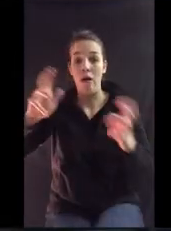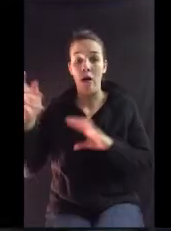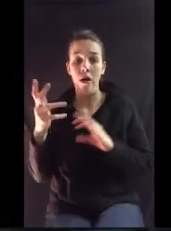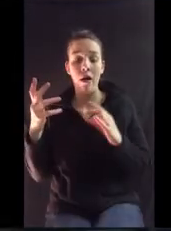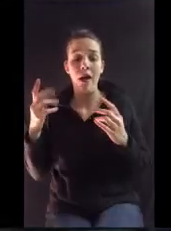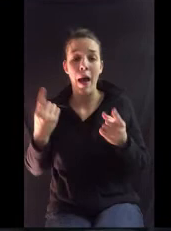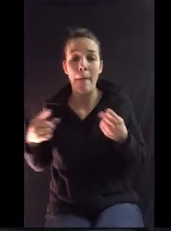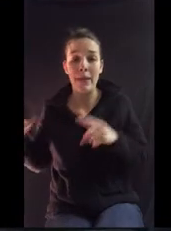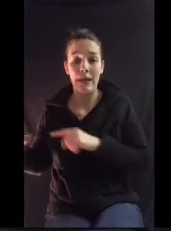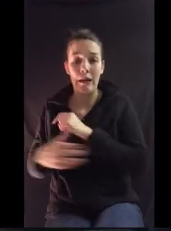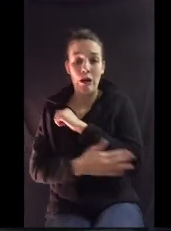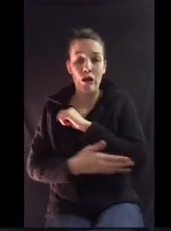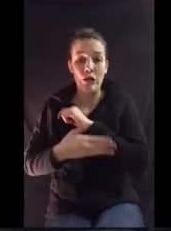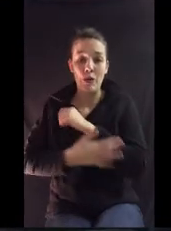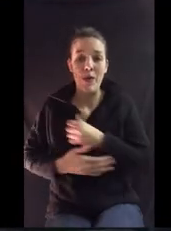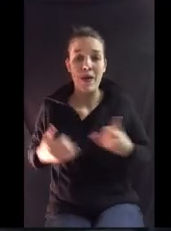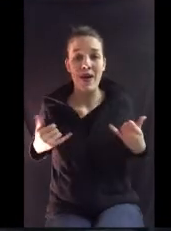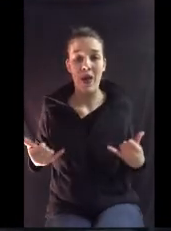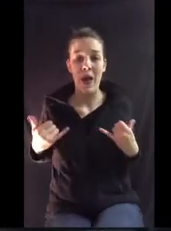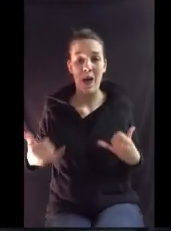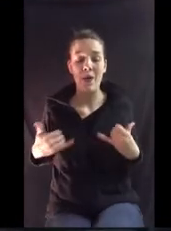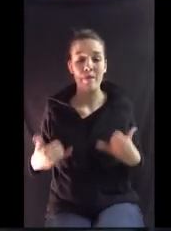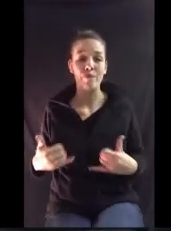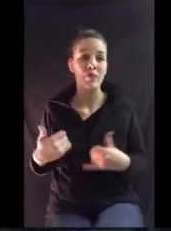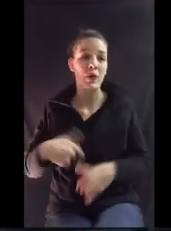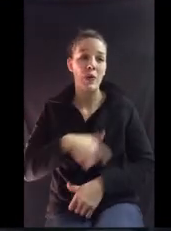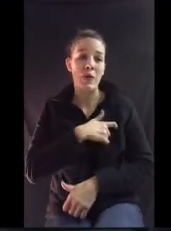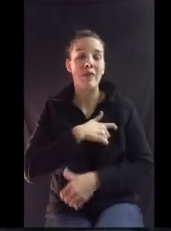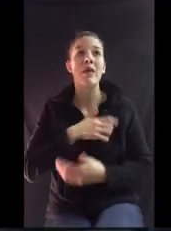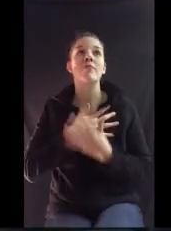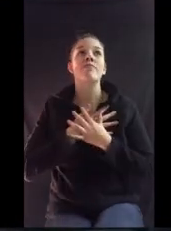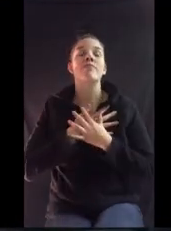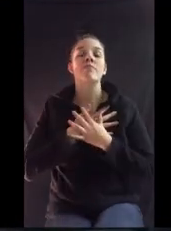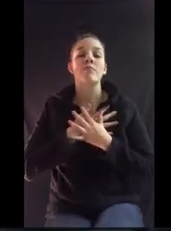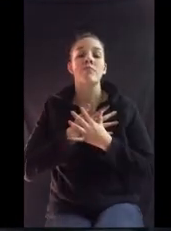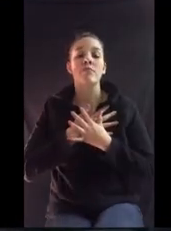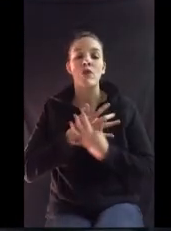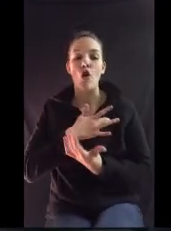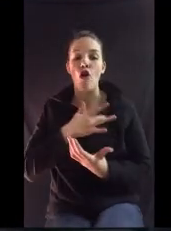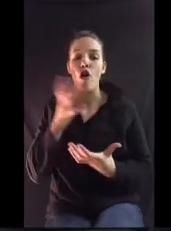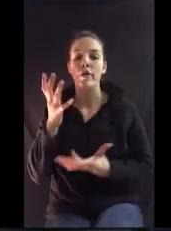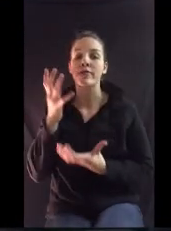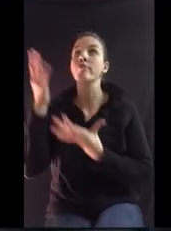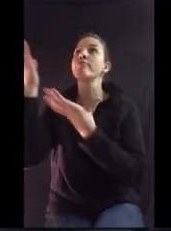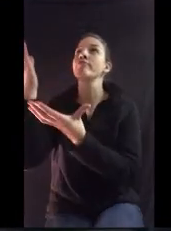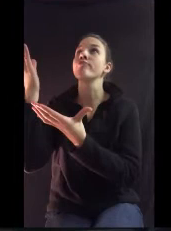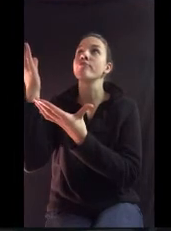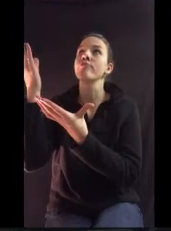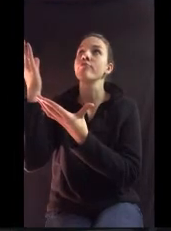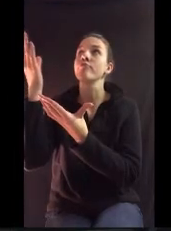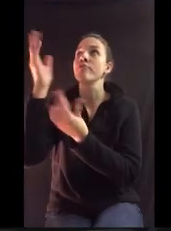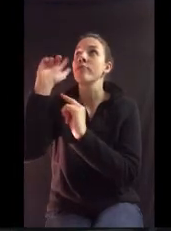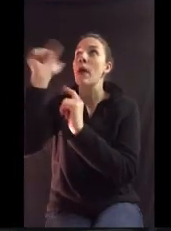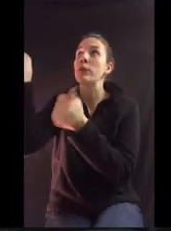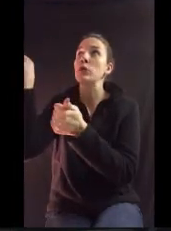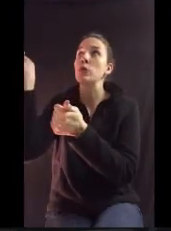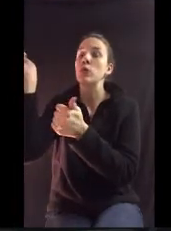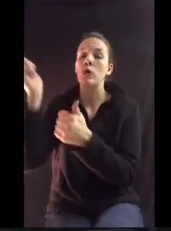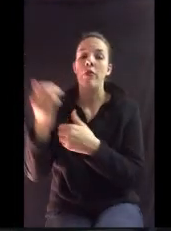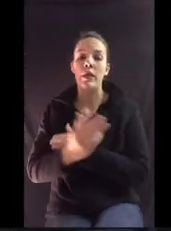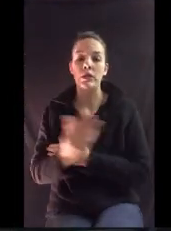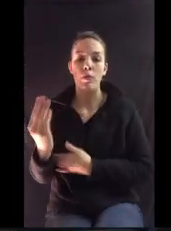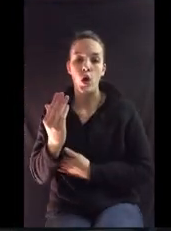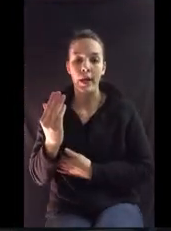the political unrest in our country, and we place our hearts in